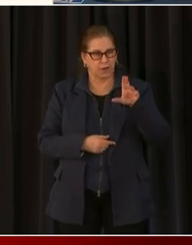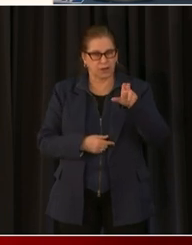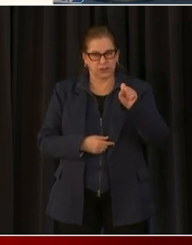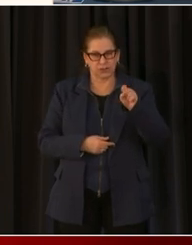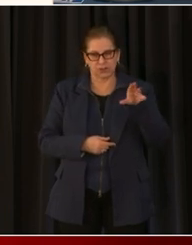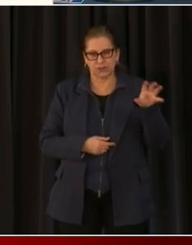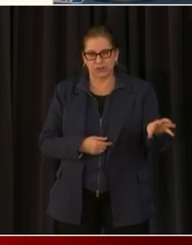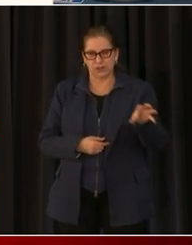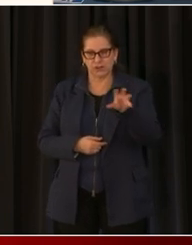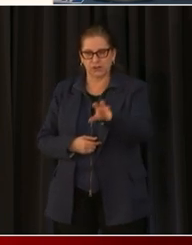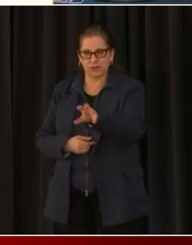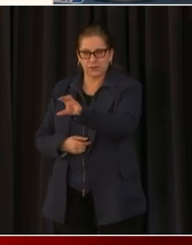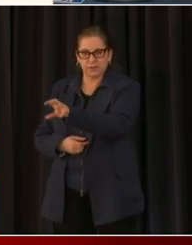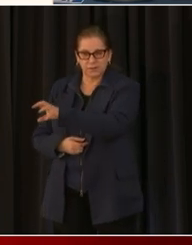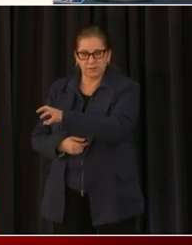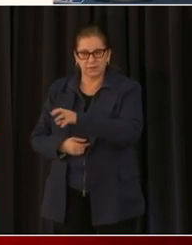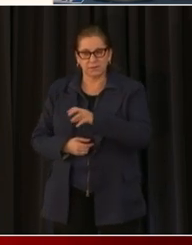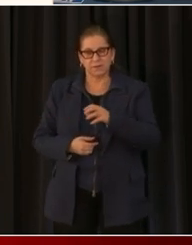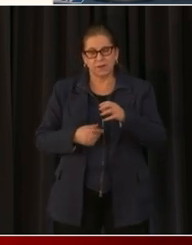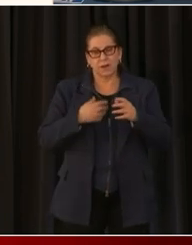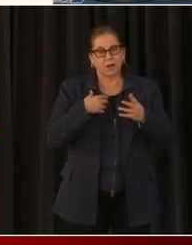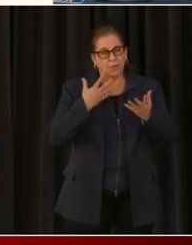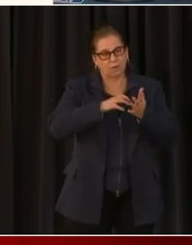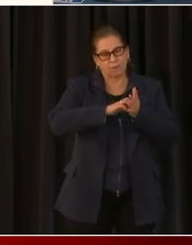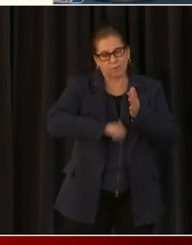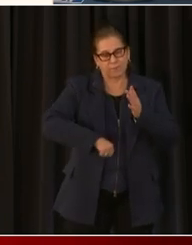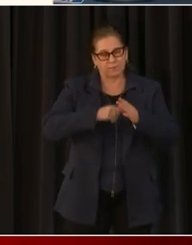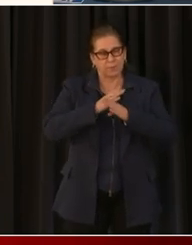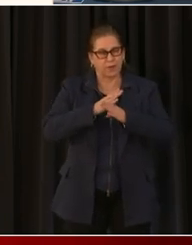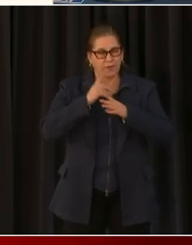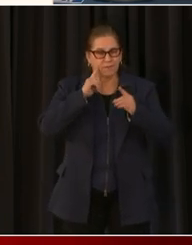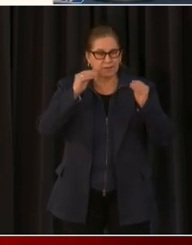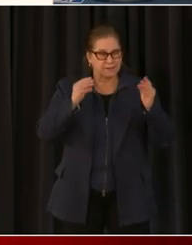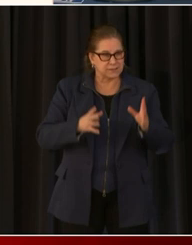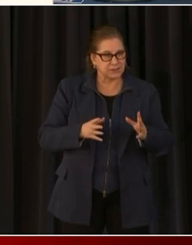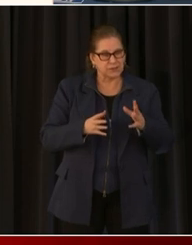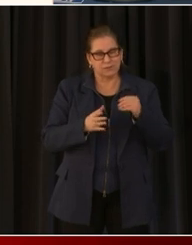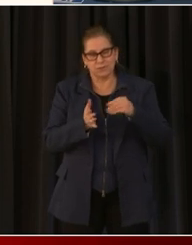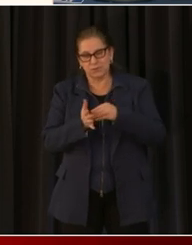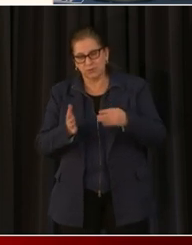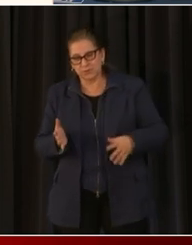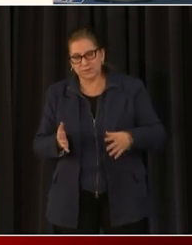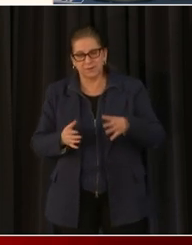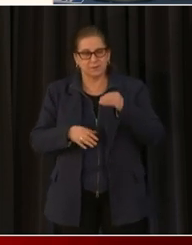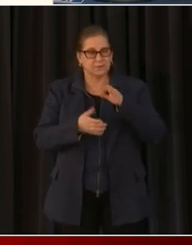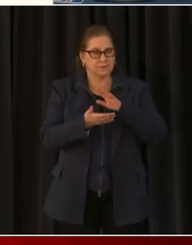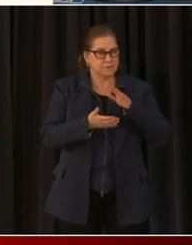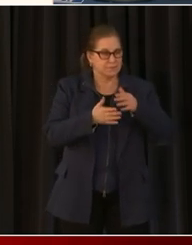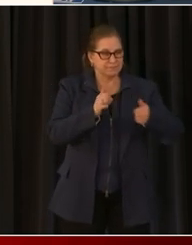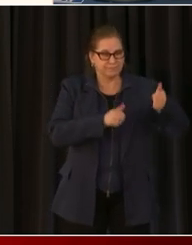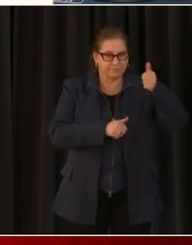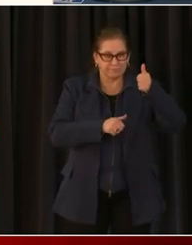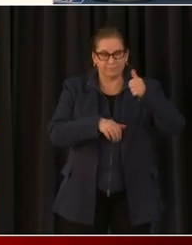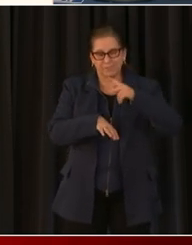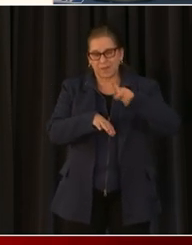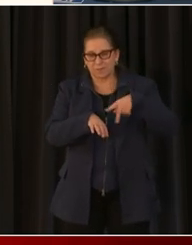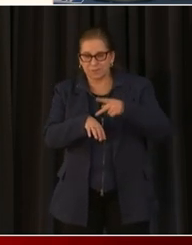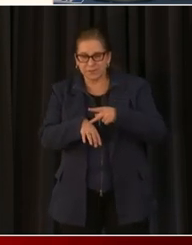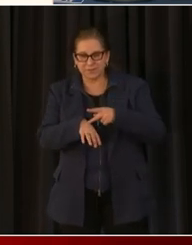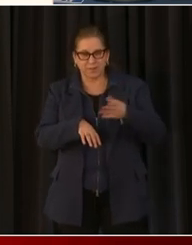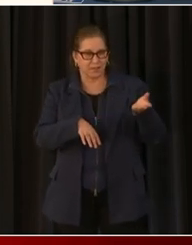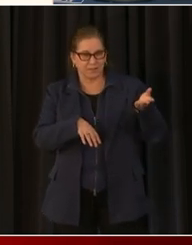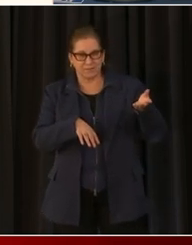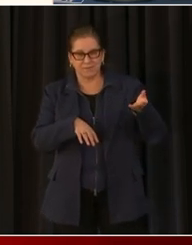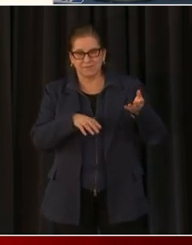utilize to help remove barriers for teaching and learning for schools and support our school principals and school leaders. And often is referred to